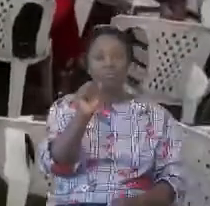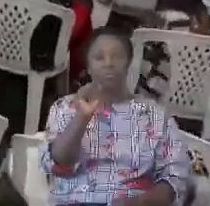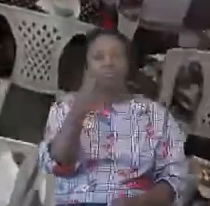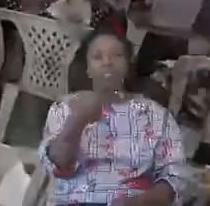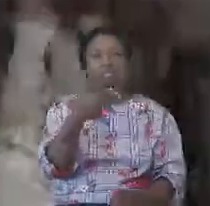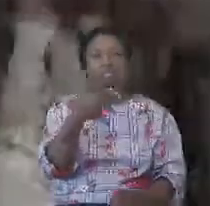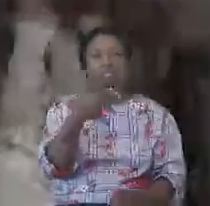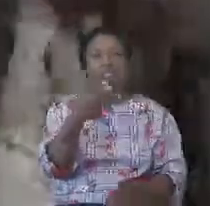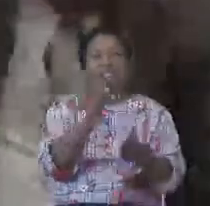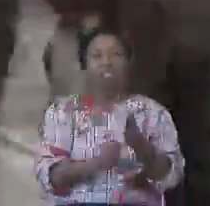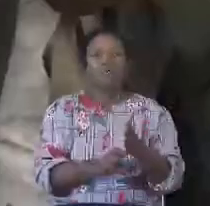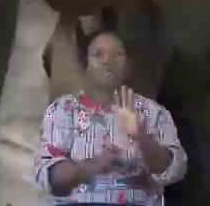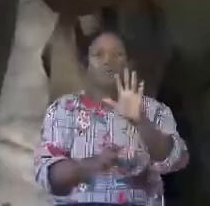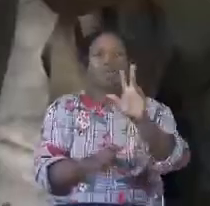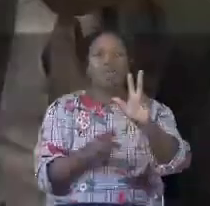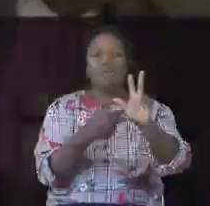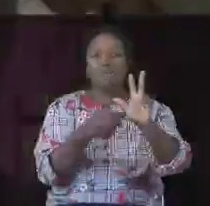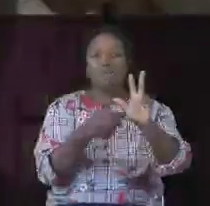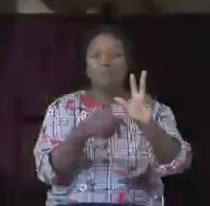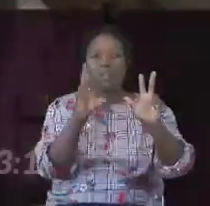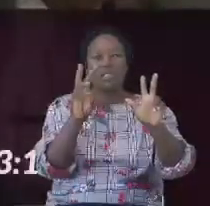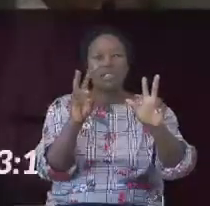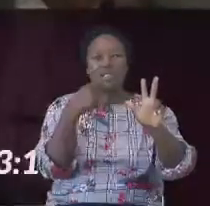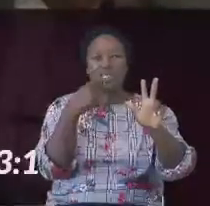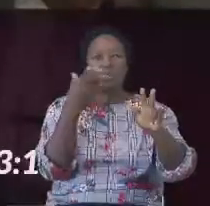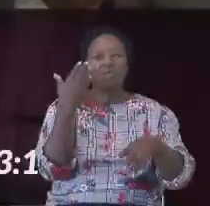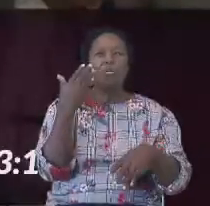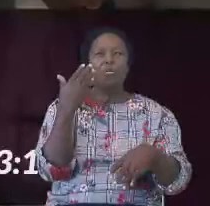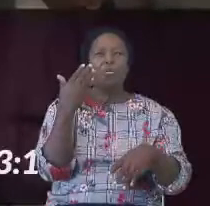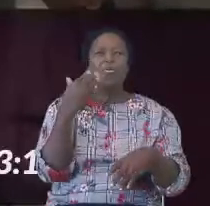chapter 53 verse 6. Isaiah